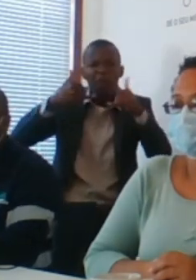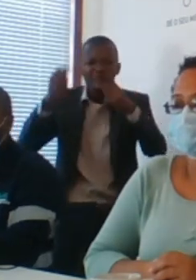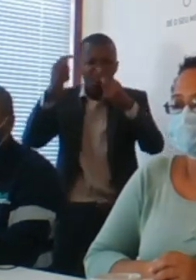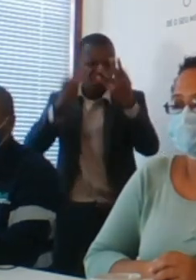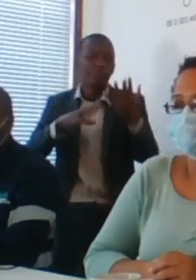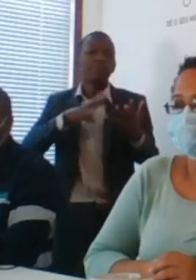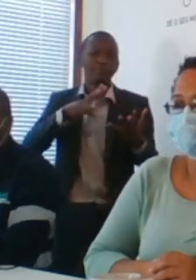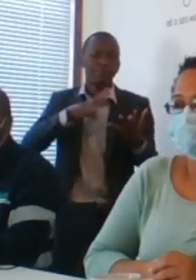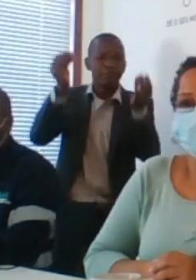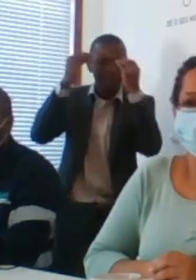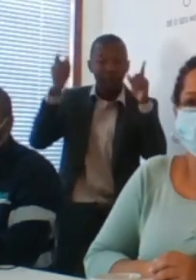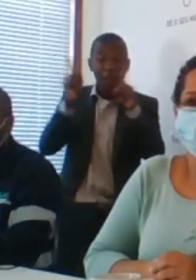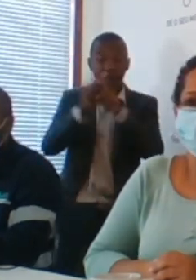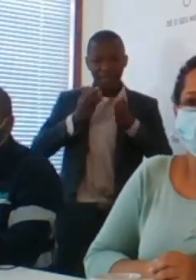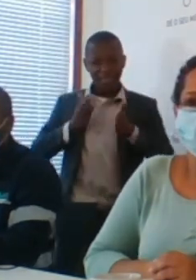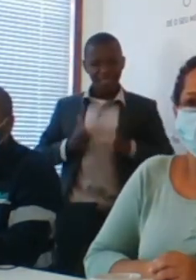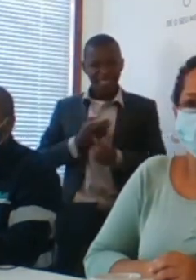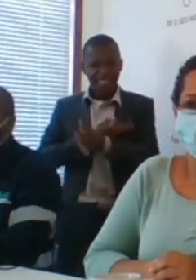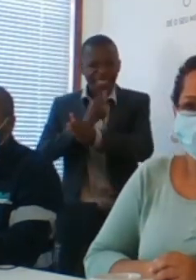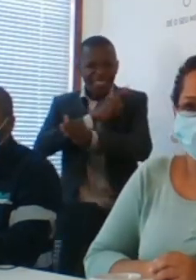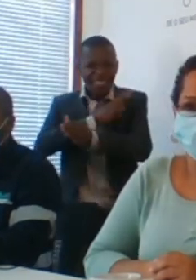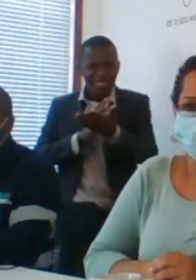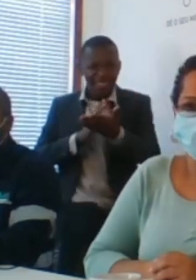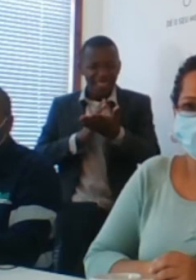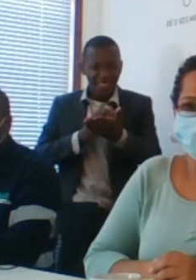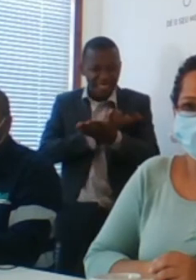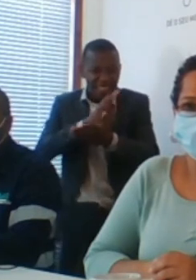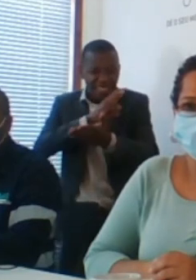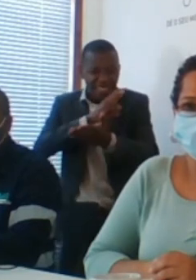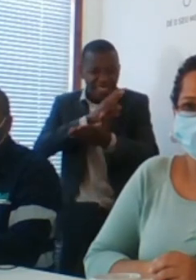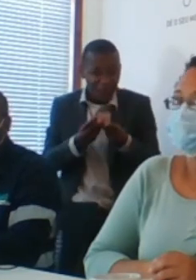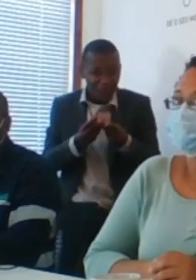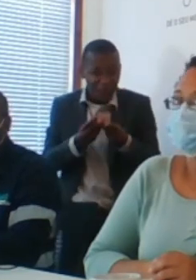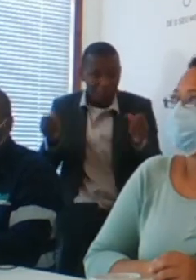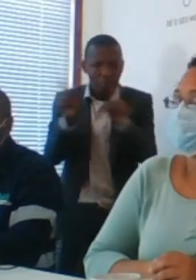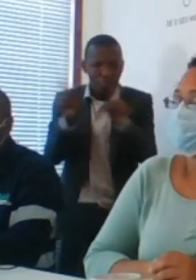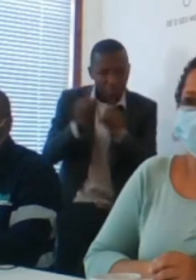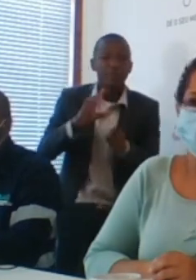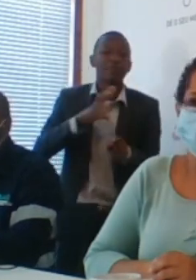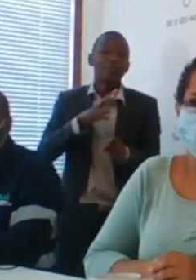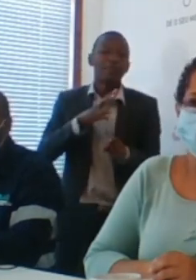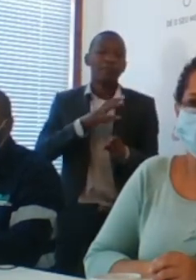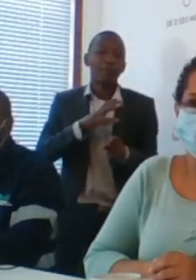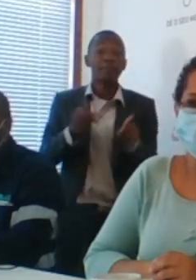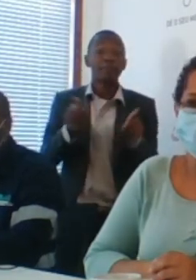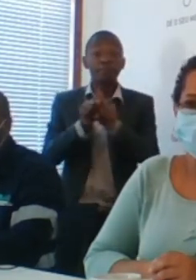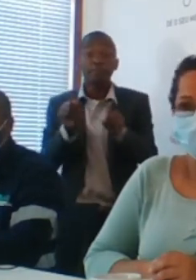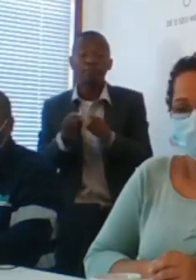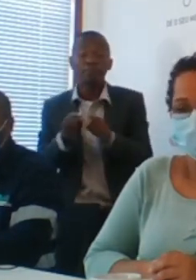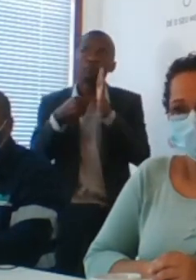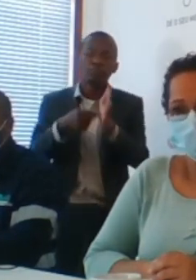resources. Just some examples. In terms of labor courses, we have written self-work, arbitration and labor